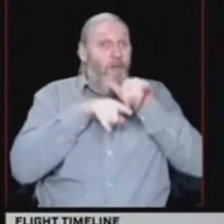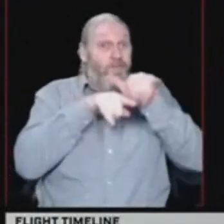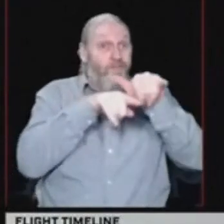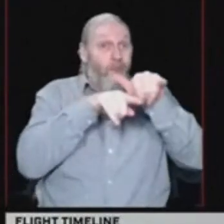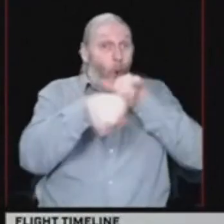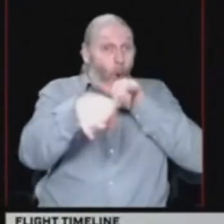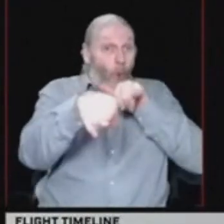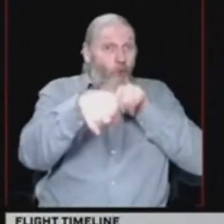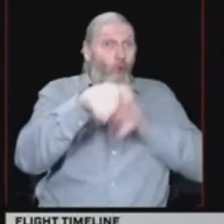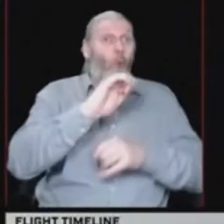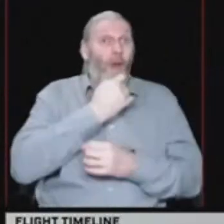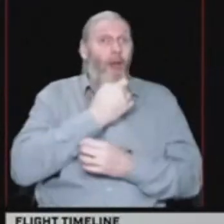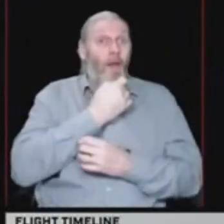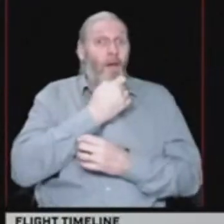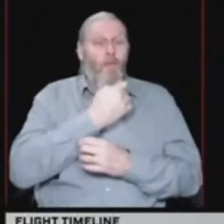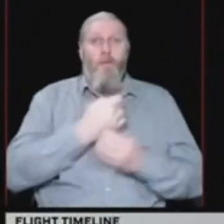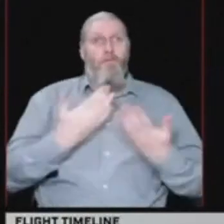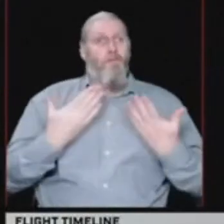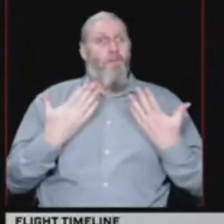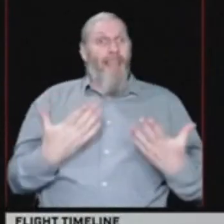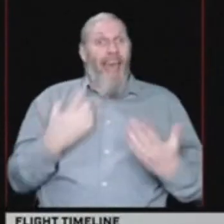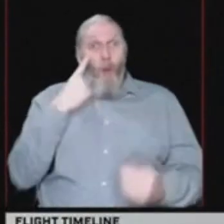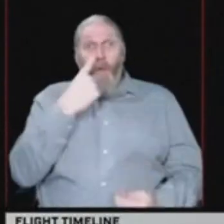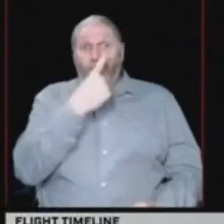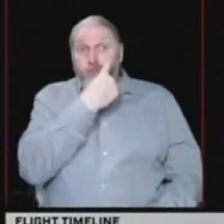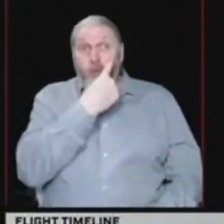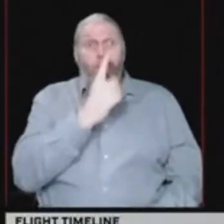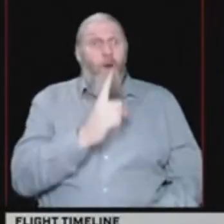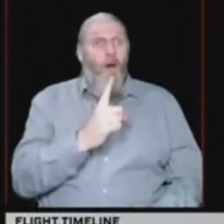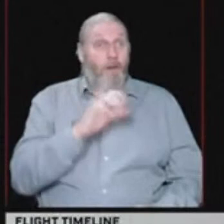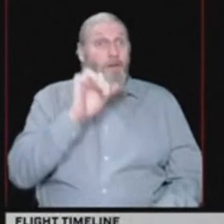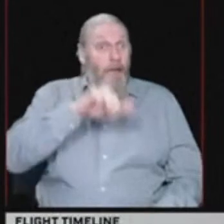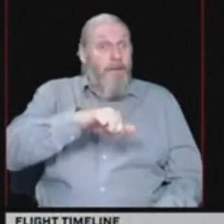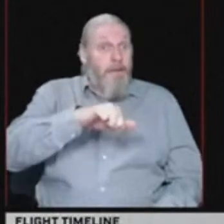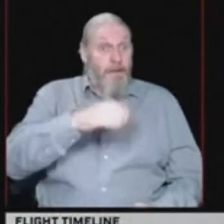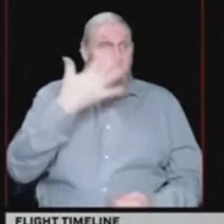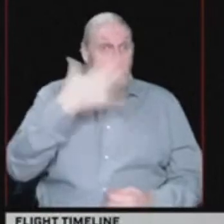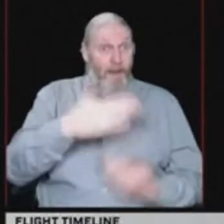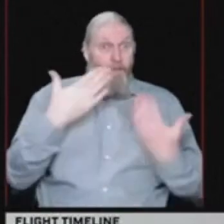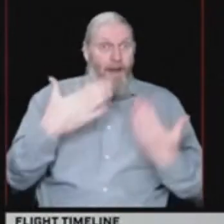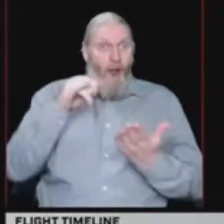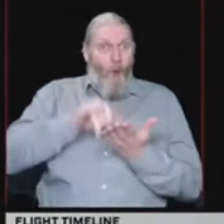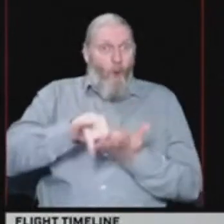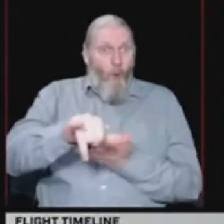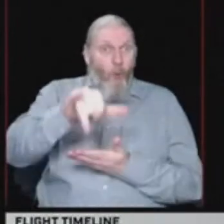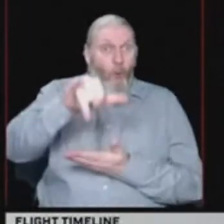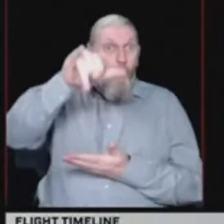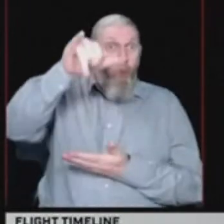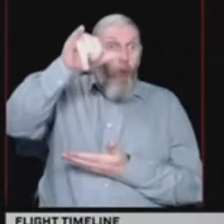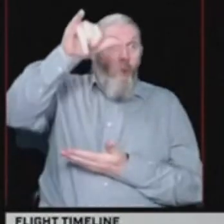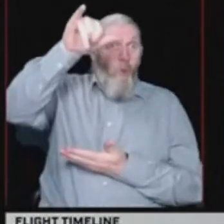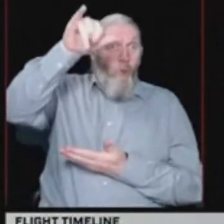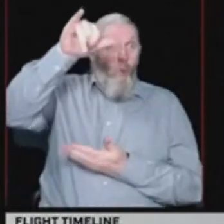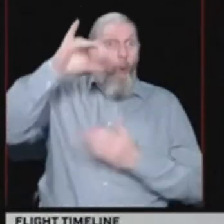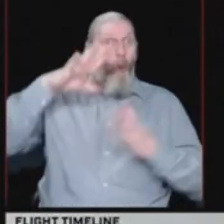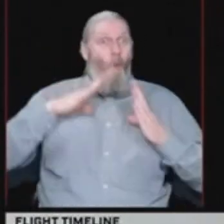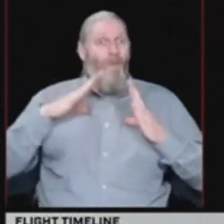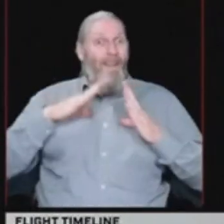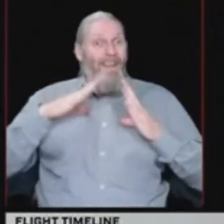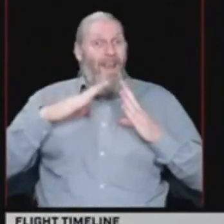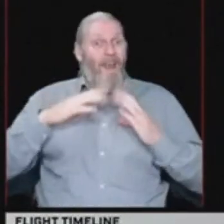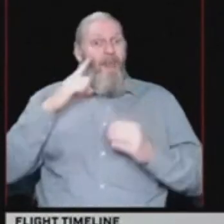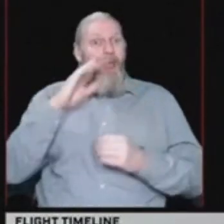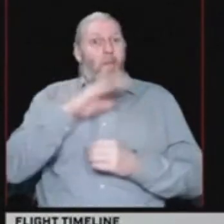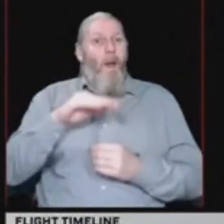that the answer is definitively yes. The aircraft's in the sky, I think in, in 48 minutes or so, we're looking for the